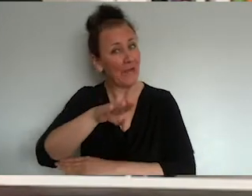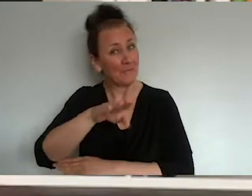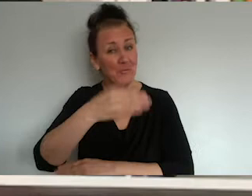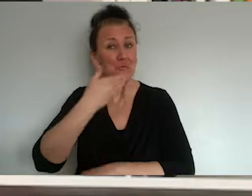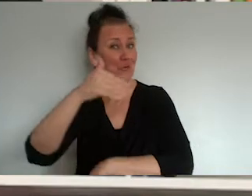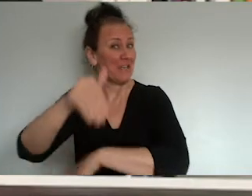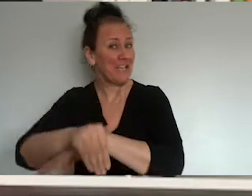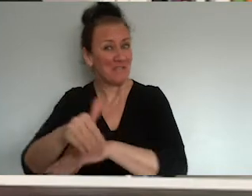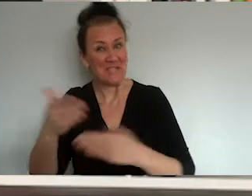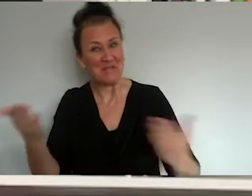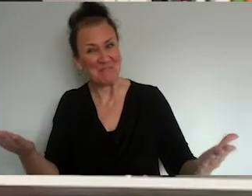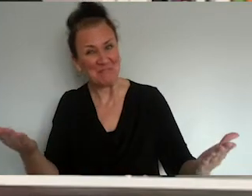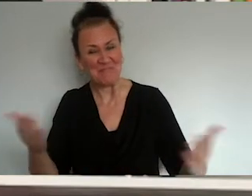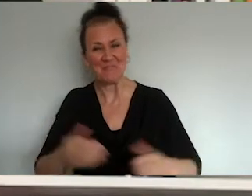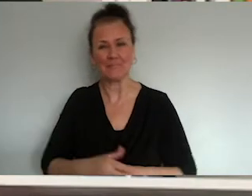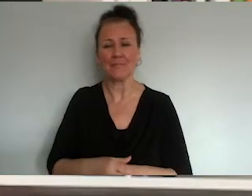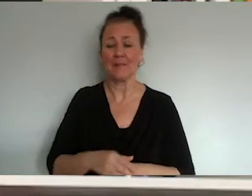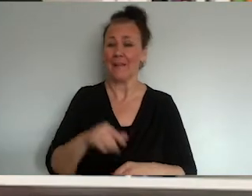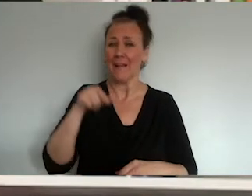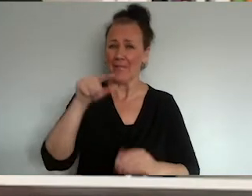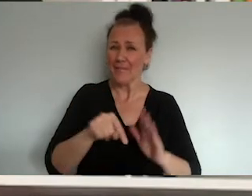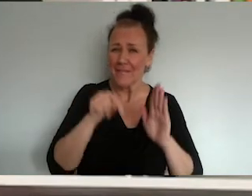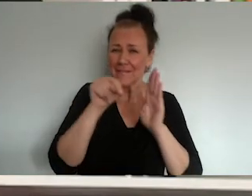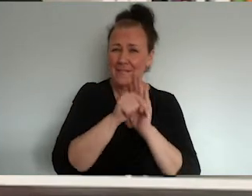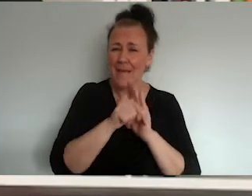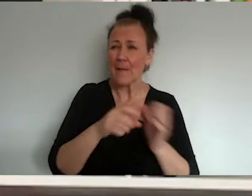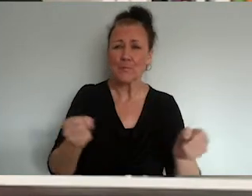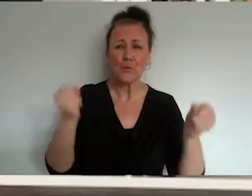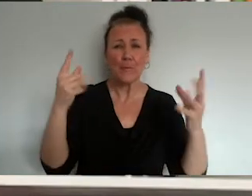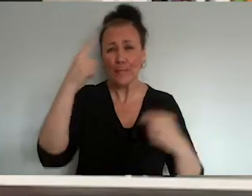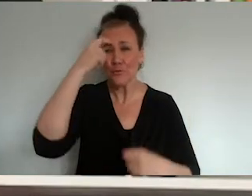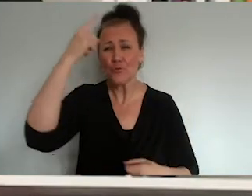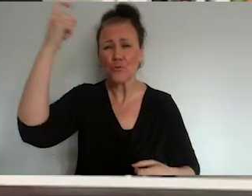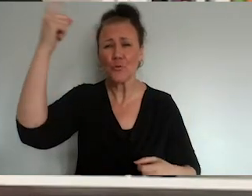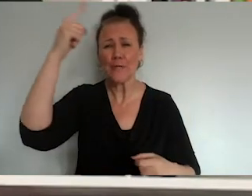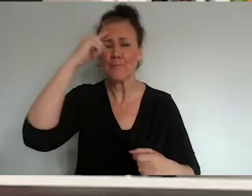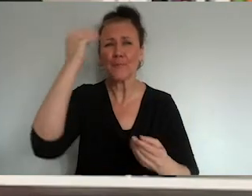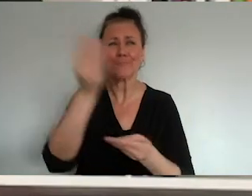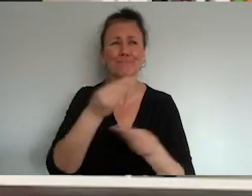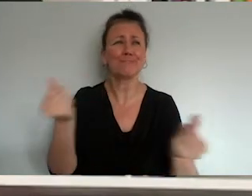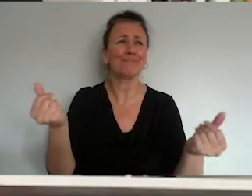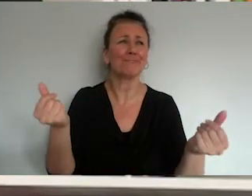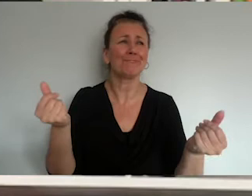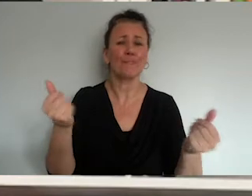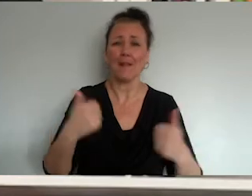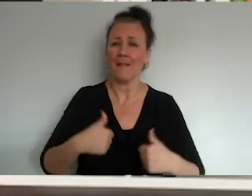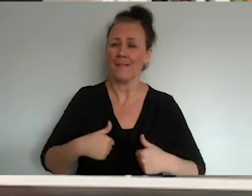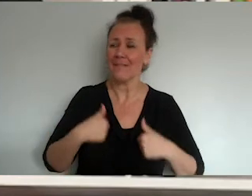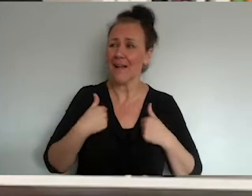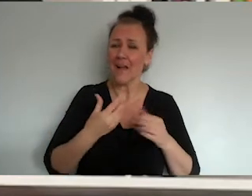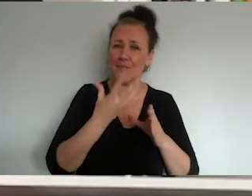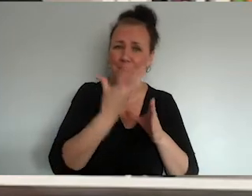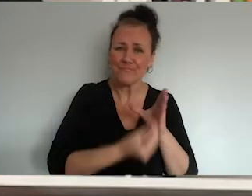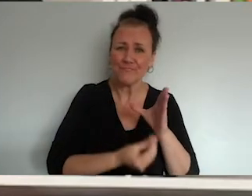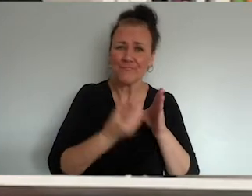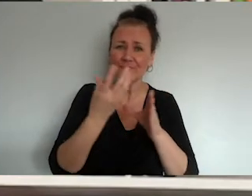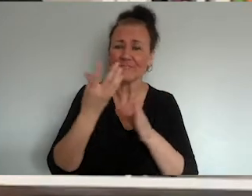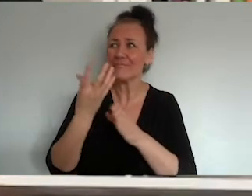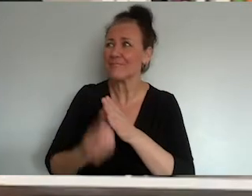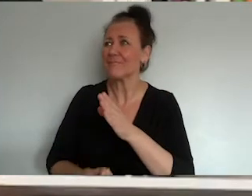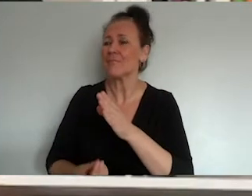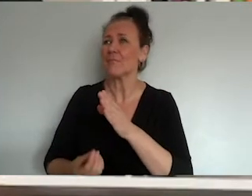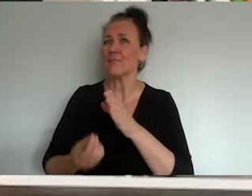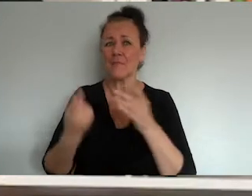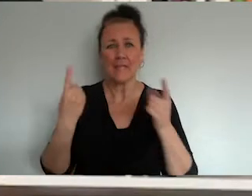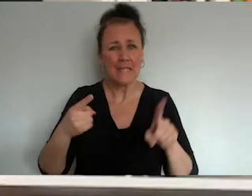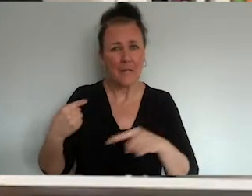evening. In this season where so many dreams have been dashed and so many lives and livelihoods have been lost, I